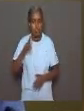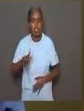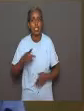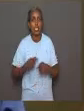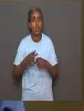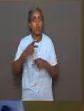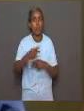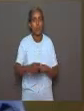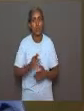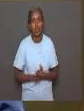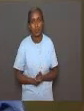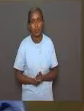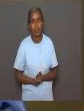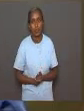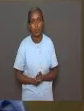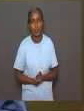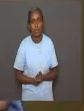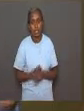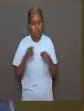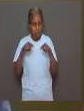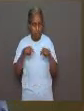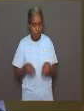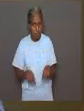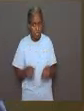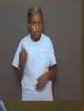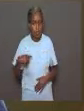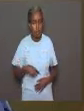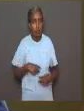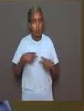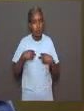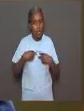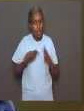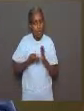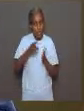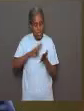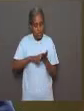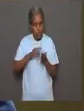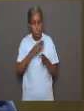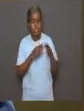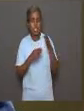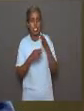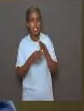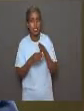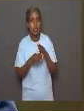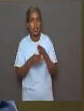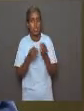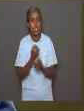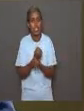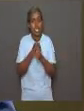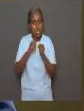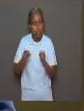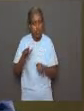on linear programming. Today, we have reviewed the steps in